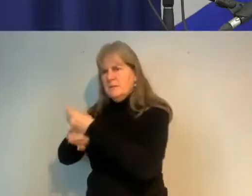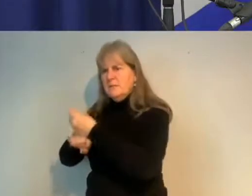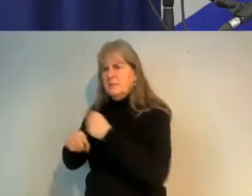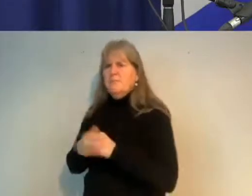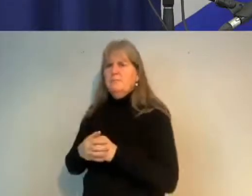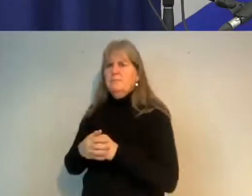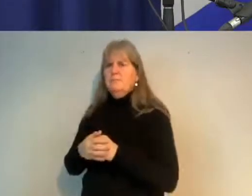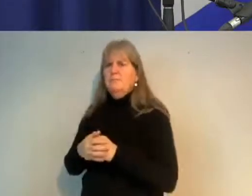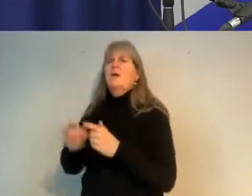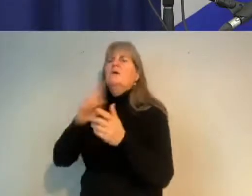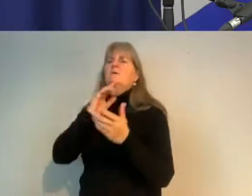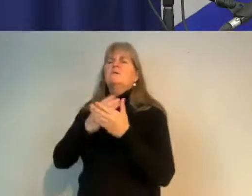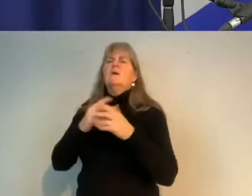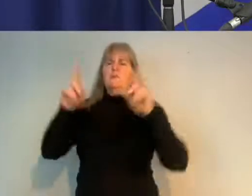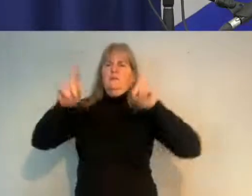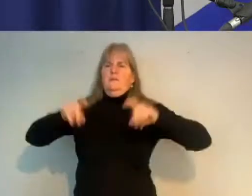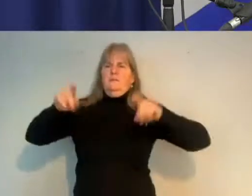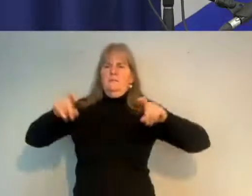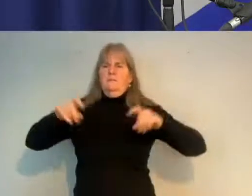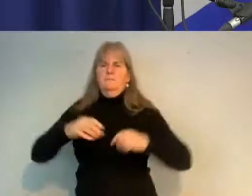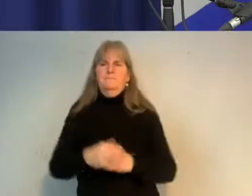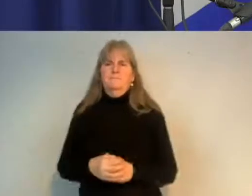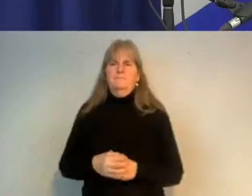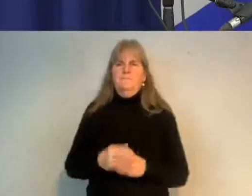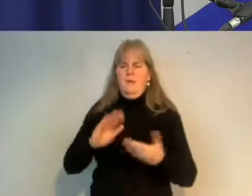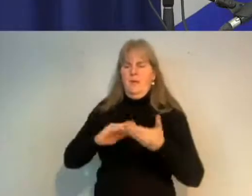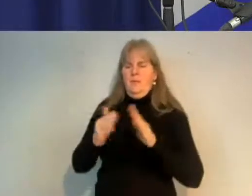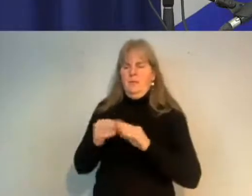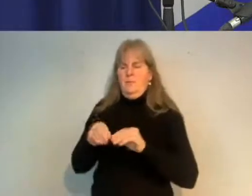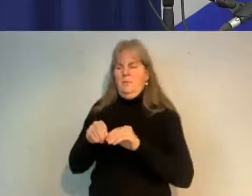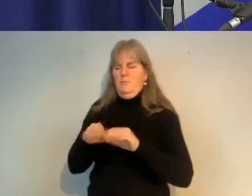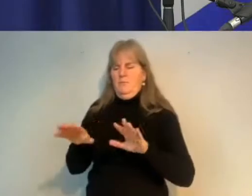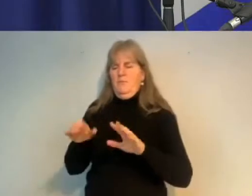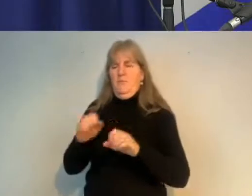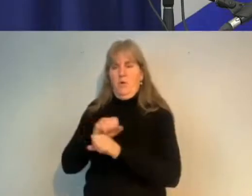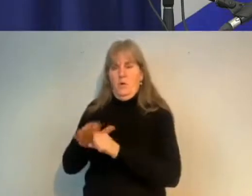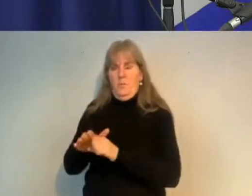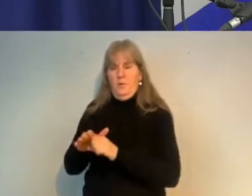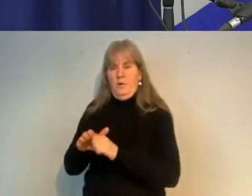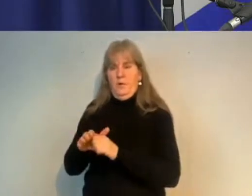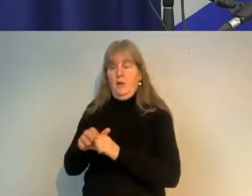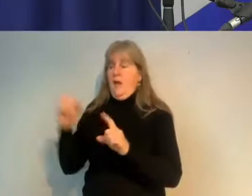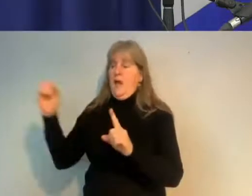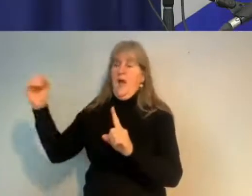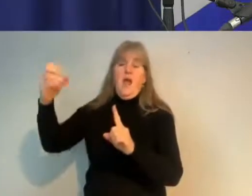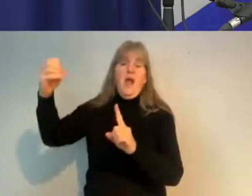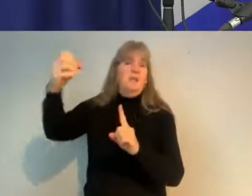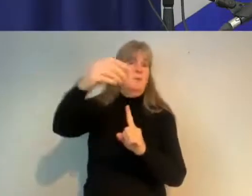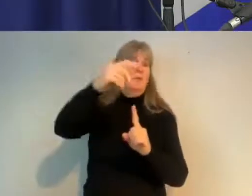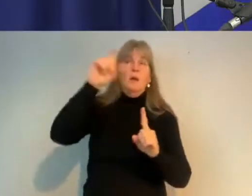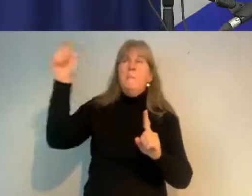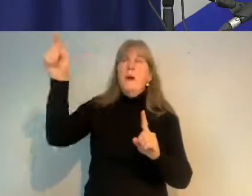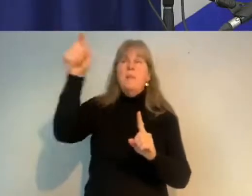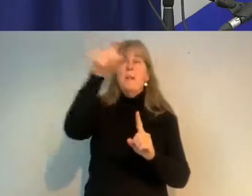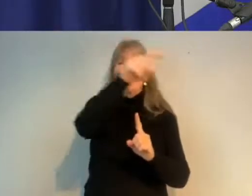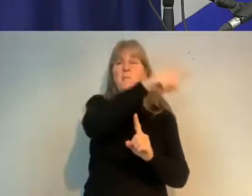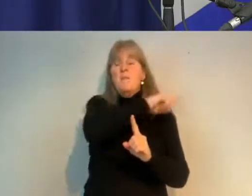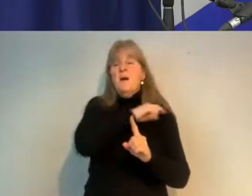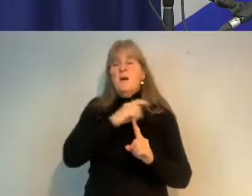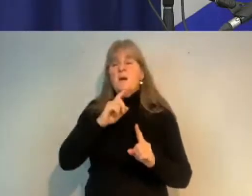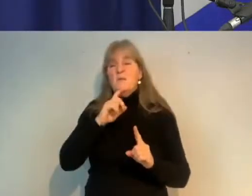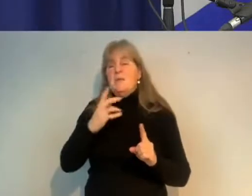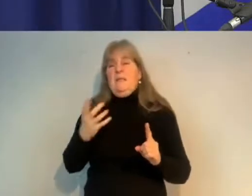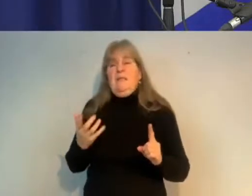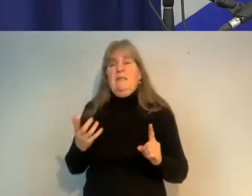With community transmission of Omicron and exposures possible in many places, we're at the point that you can safely assume that you